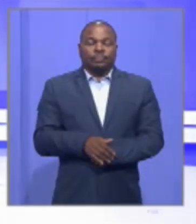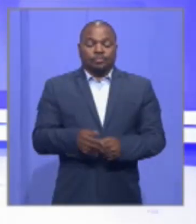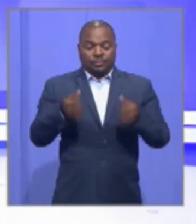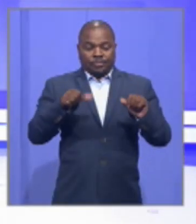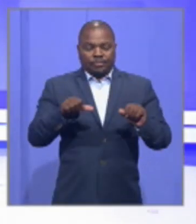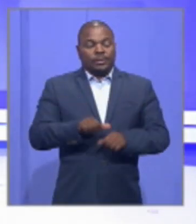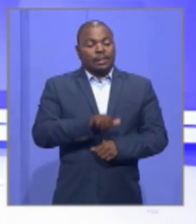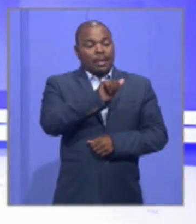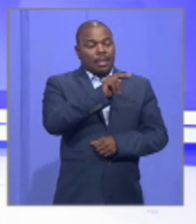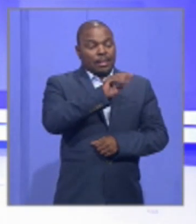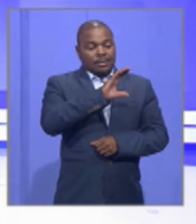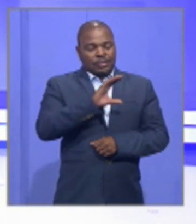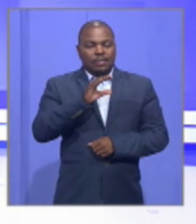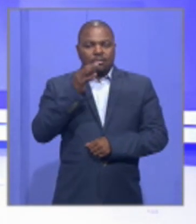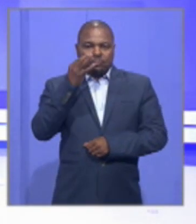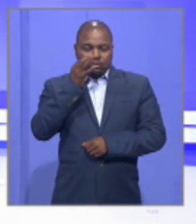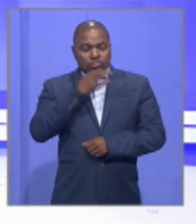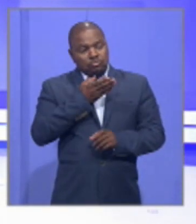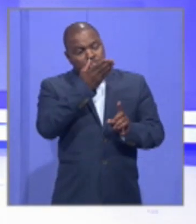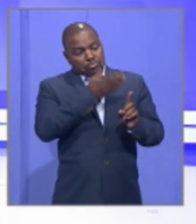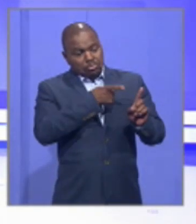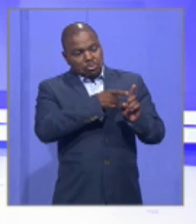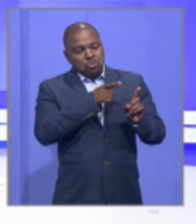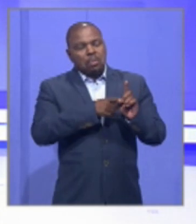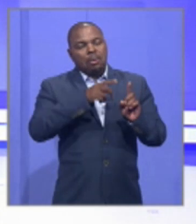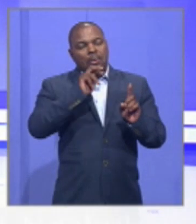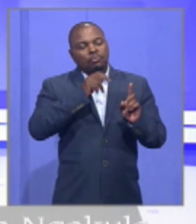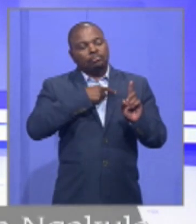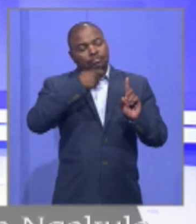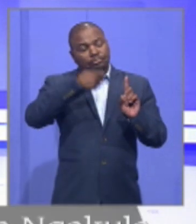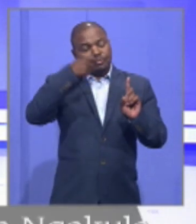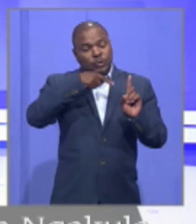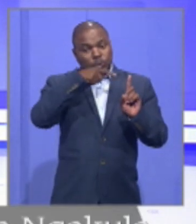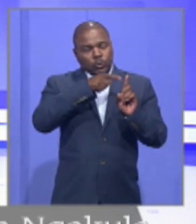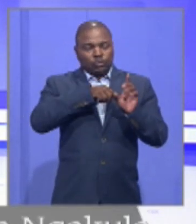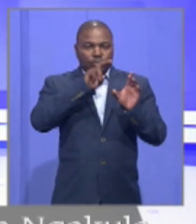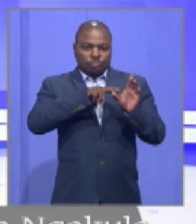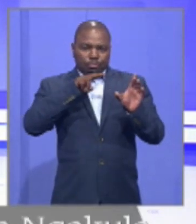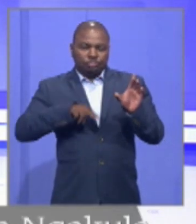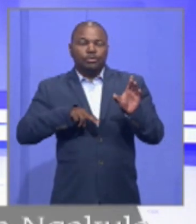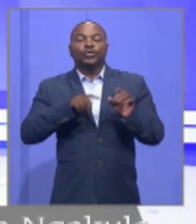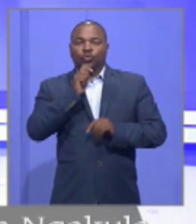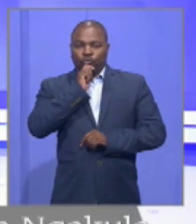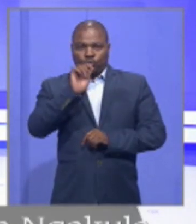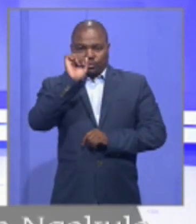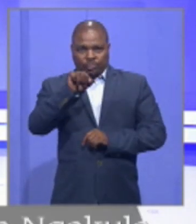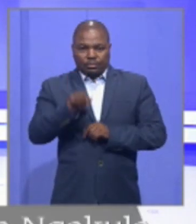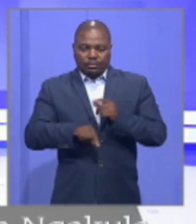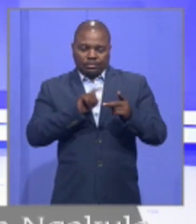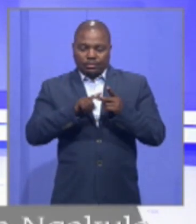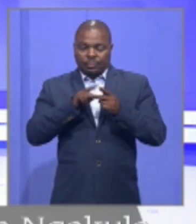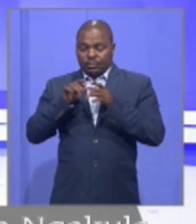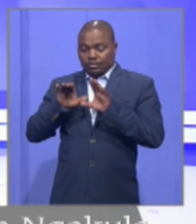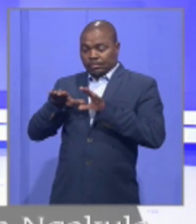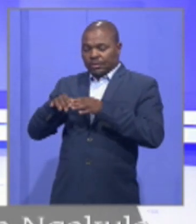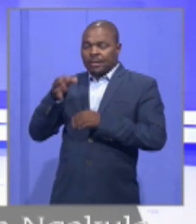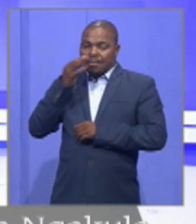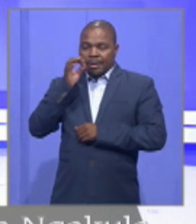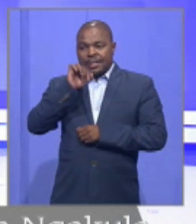Gabagare ANC tlhomamisitse go leboga tiro ga mmusakgotla Nosiviwe Mapisa-Nqakula. Lekoko le tlhomamisitse